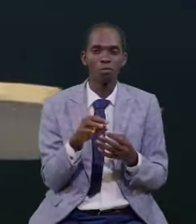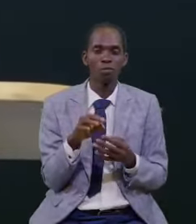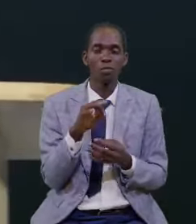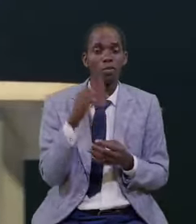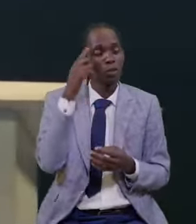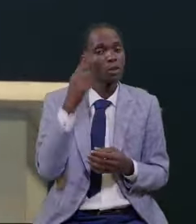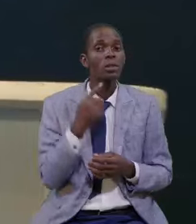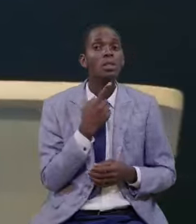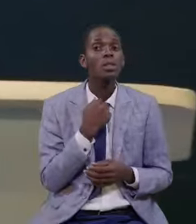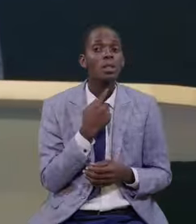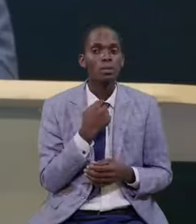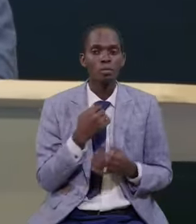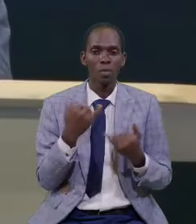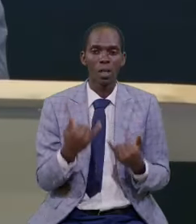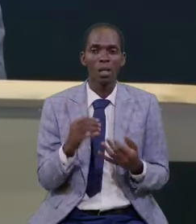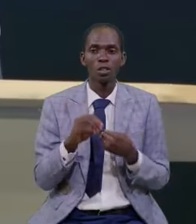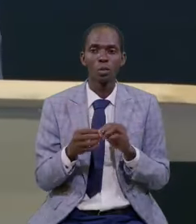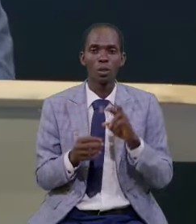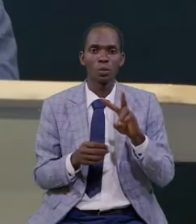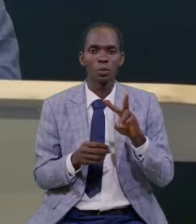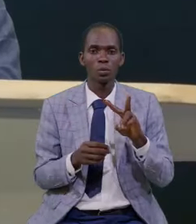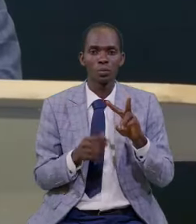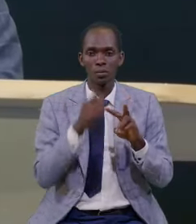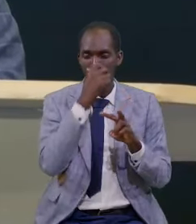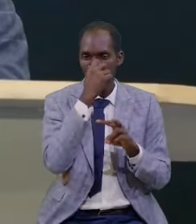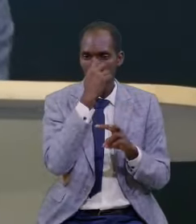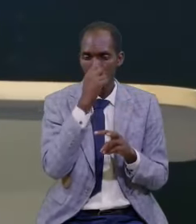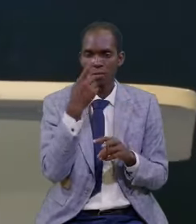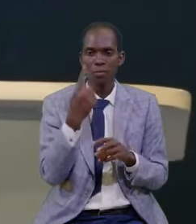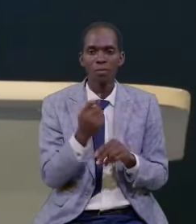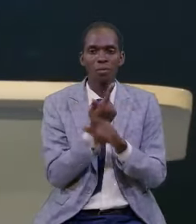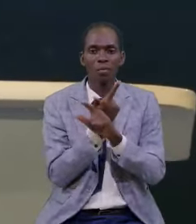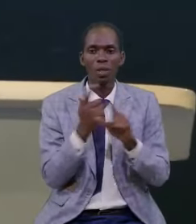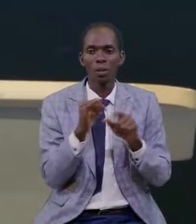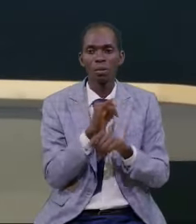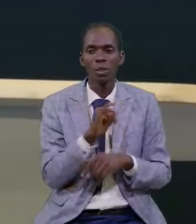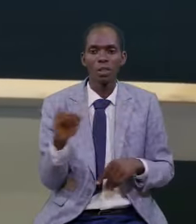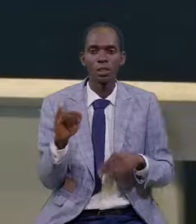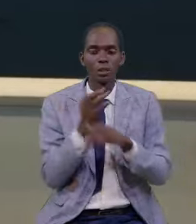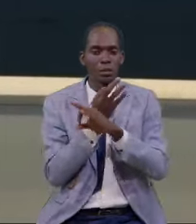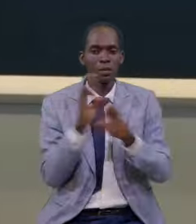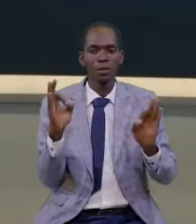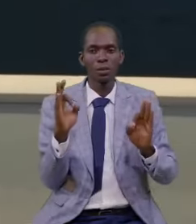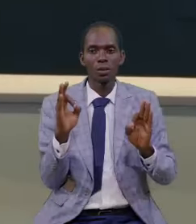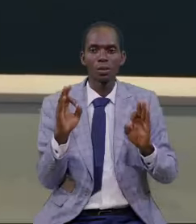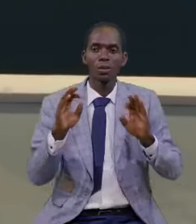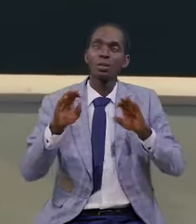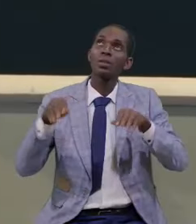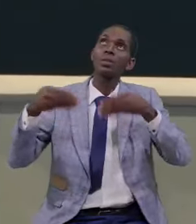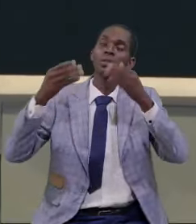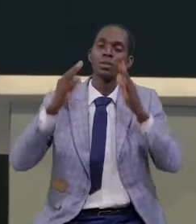looking at the liberating freedom. Freedom giver,